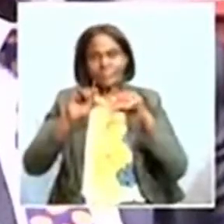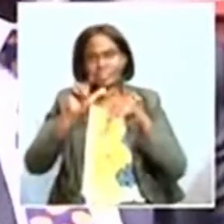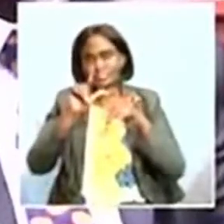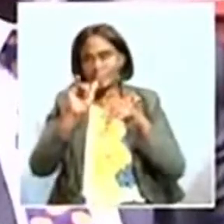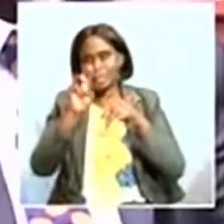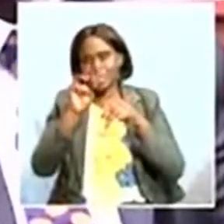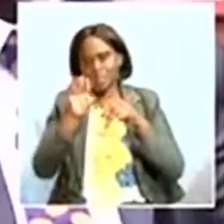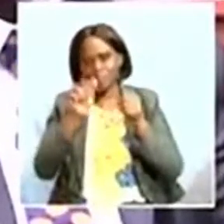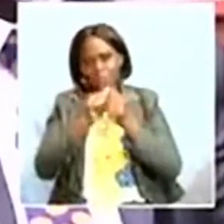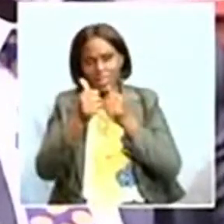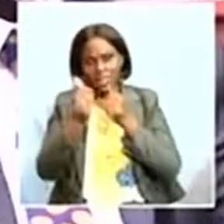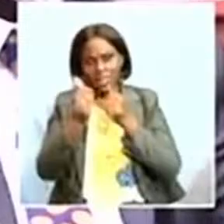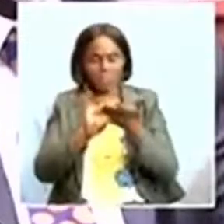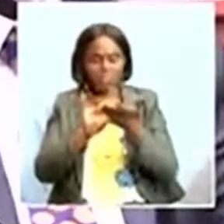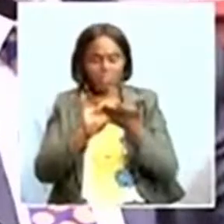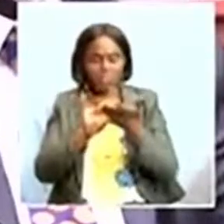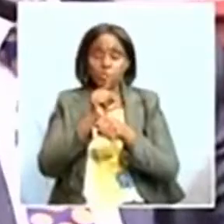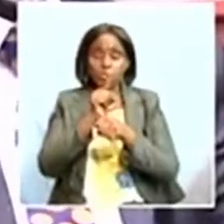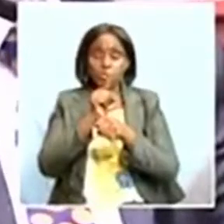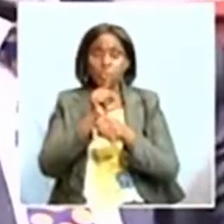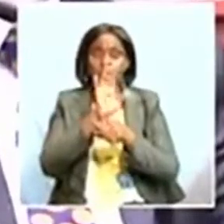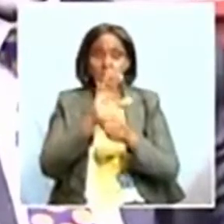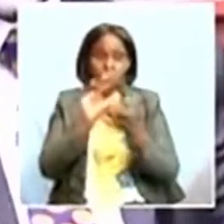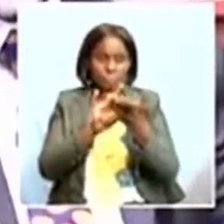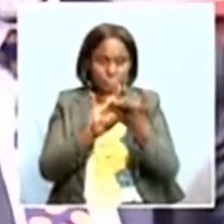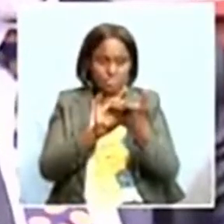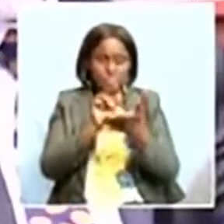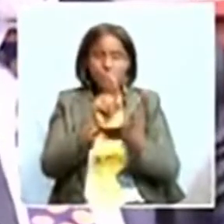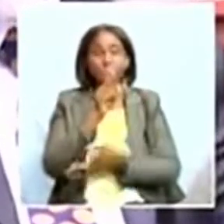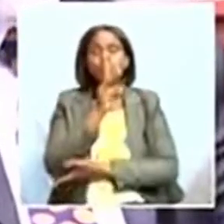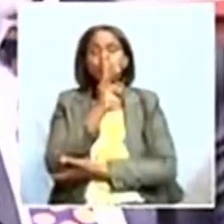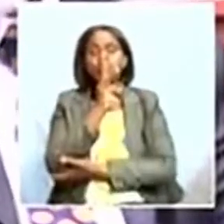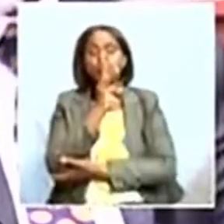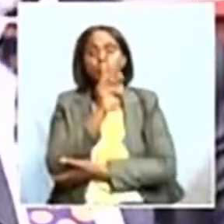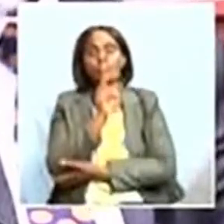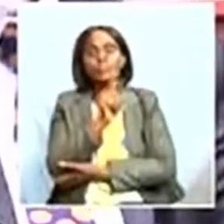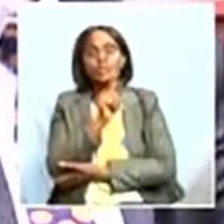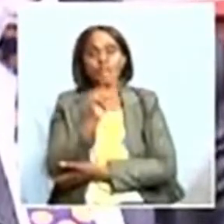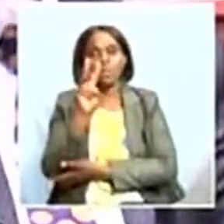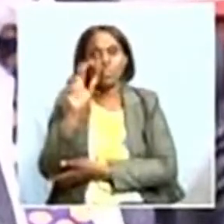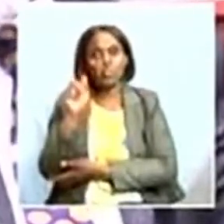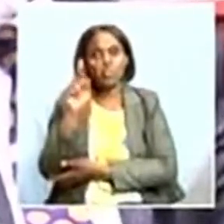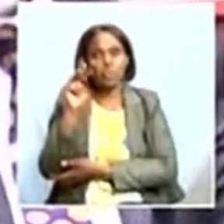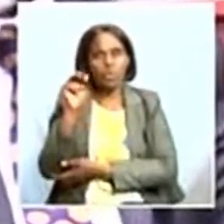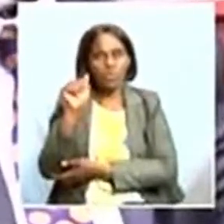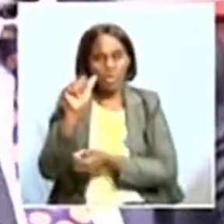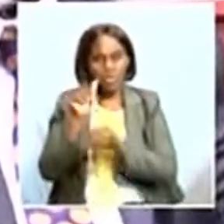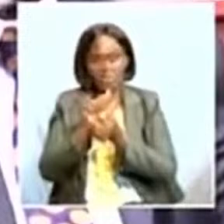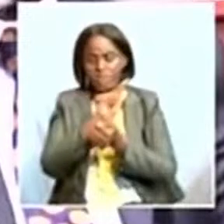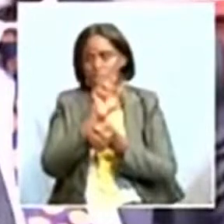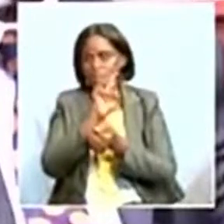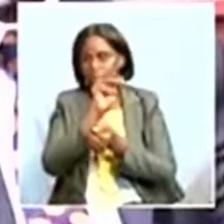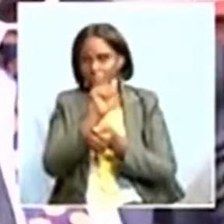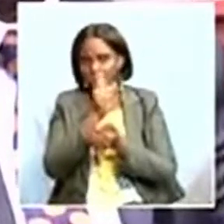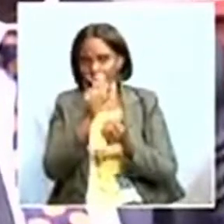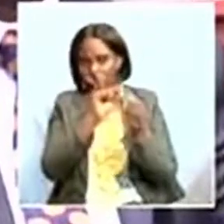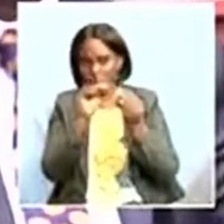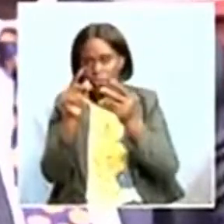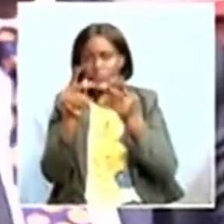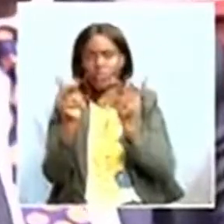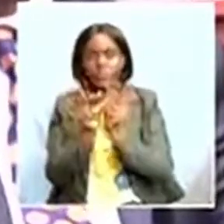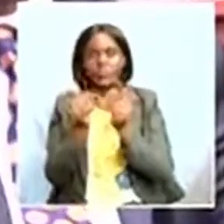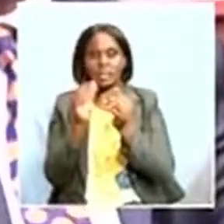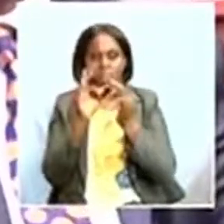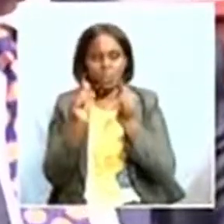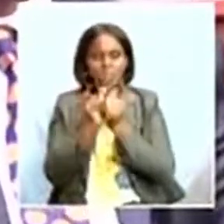other chemicals to ensure that we treat that water. WAMA and ZEMA are on site right now.